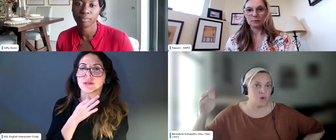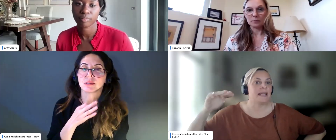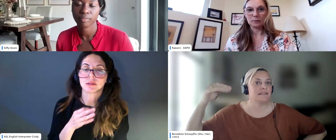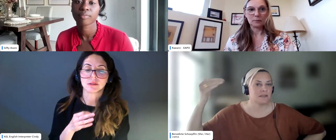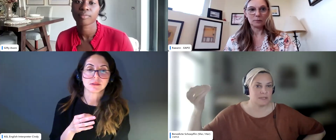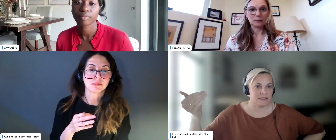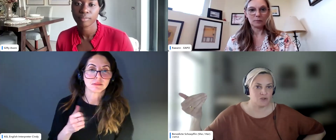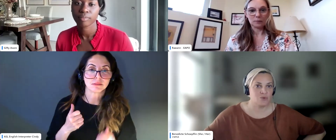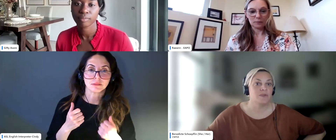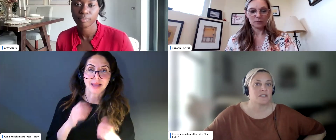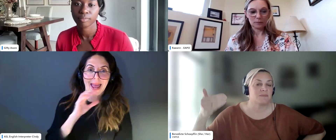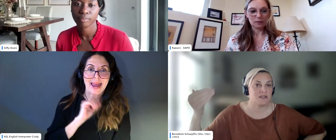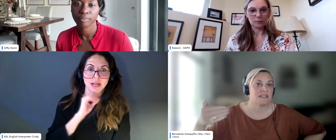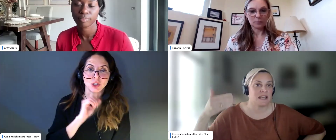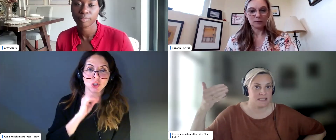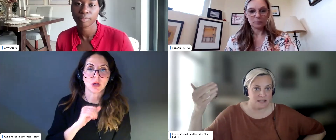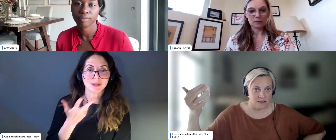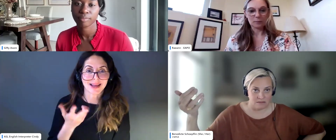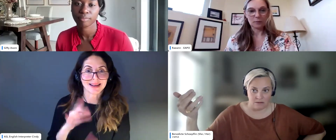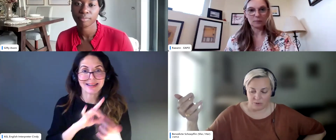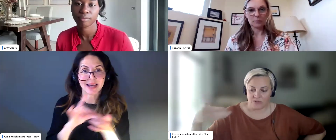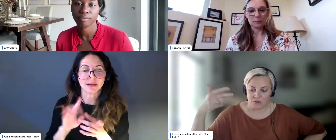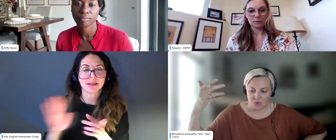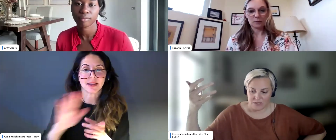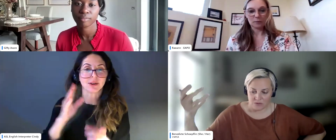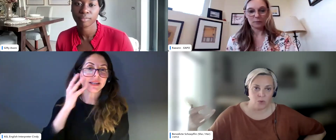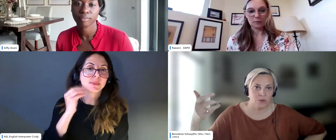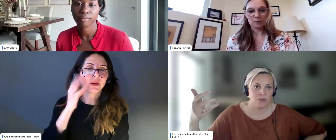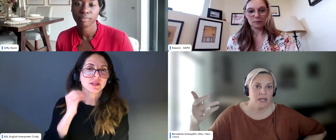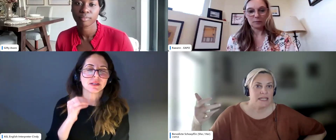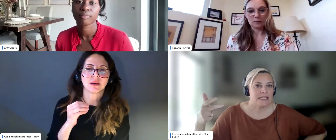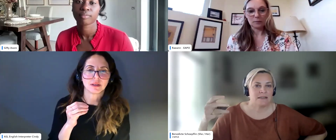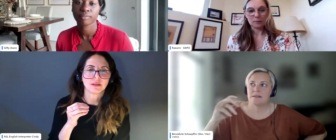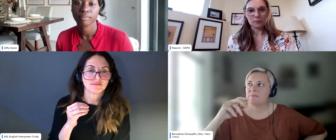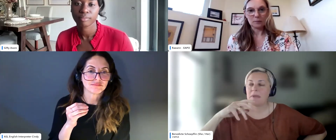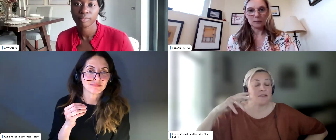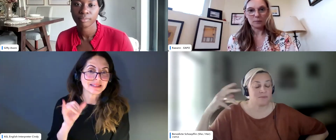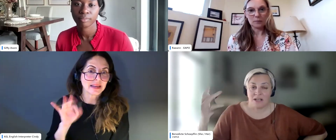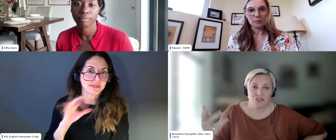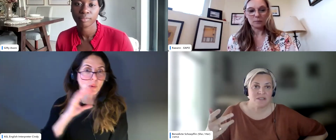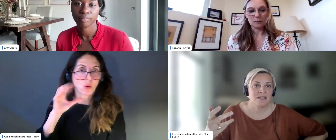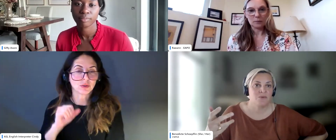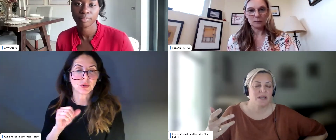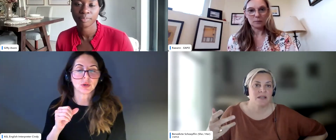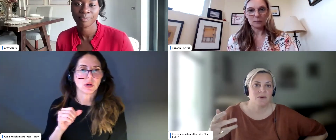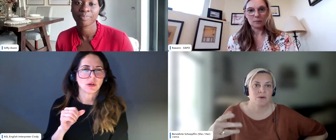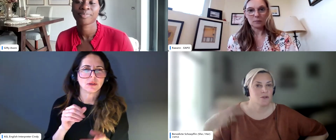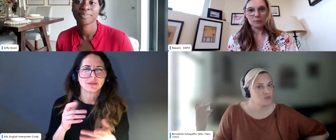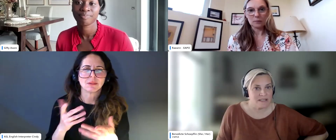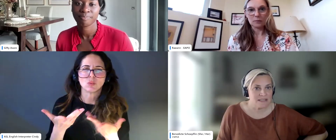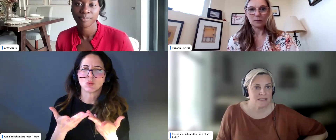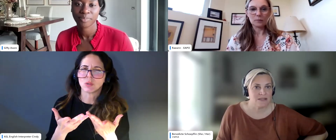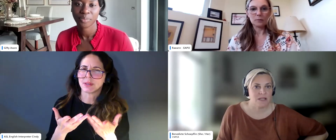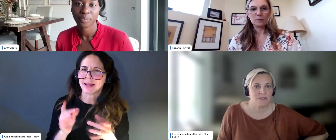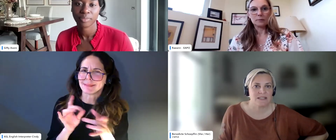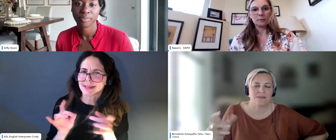ageism or anything related to their experience as a person who is older either mentioned any way or